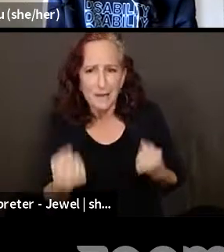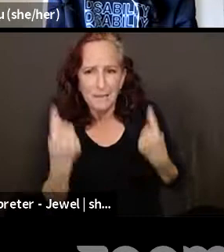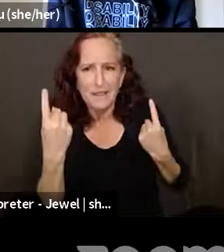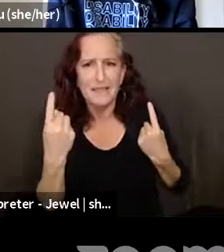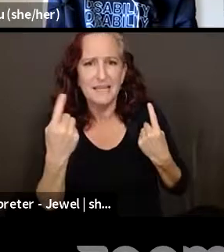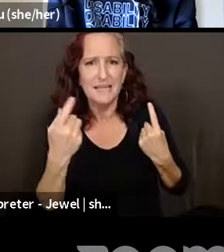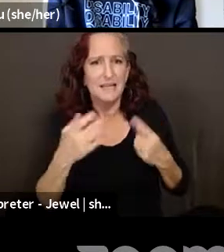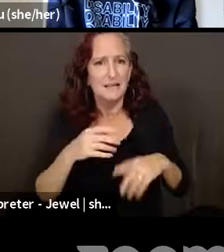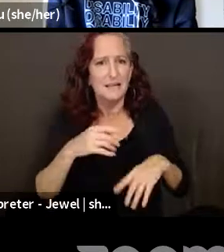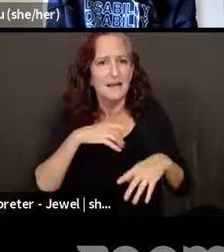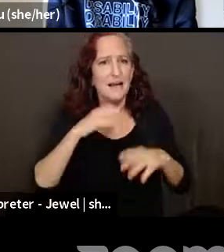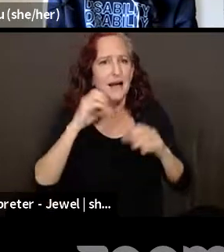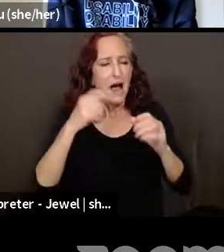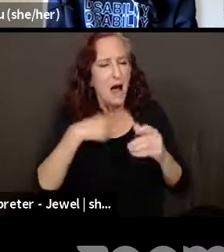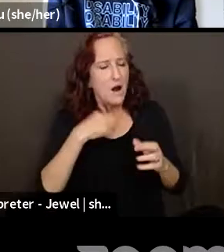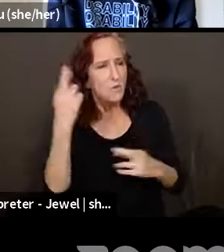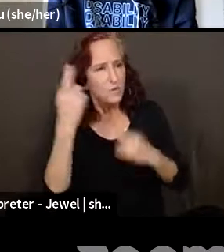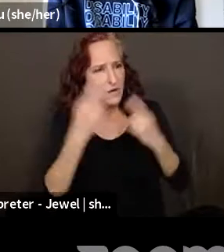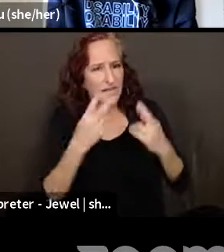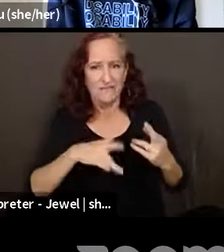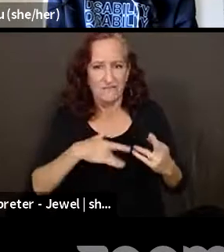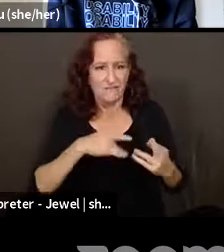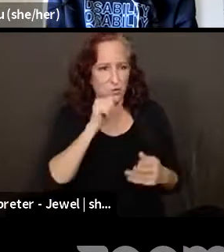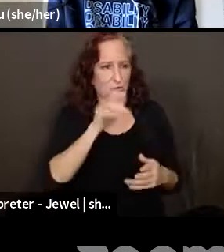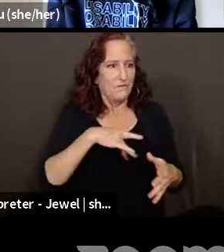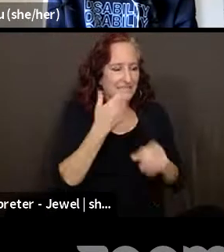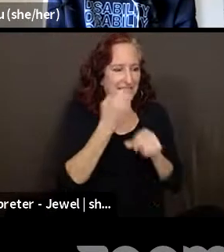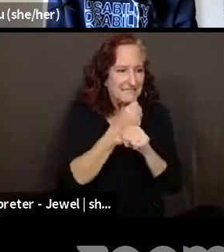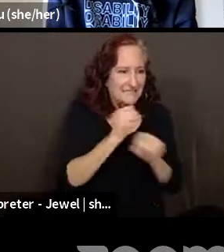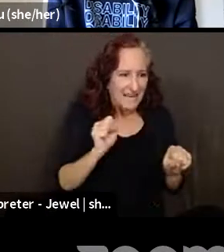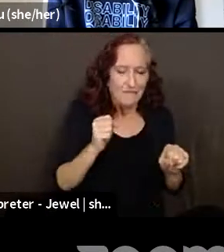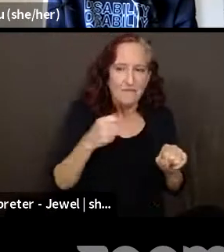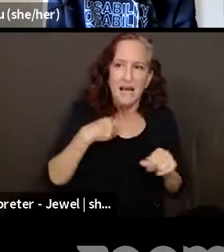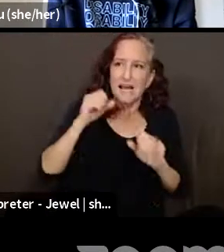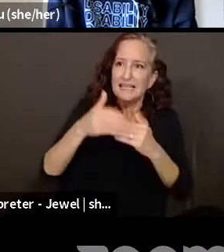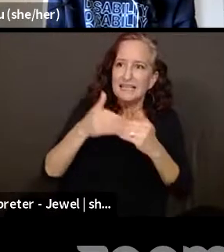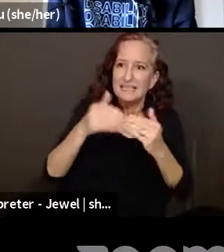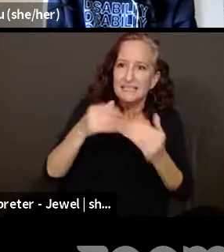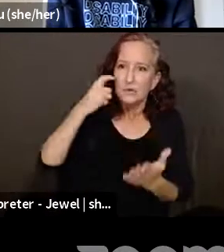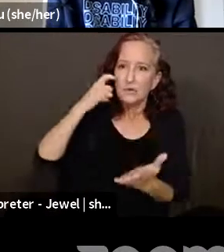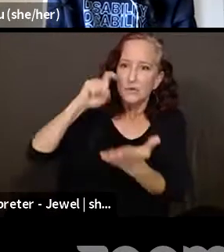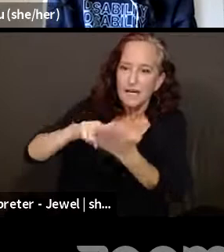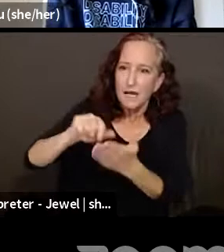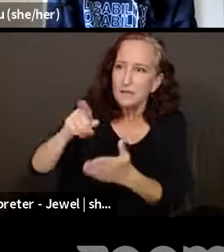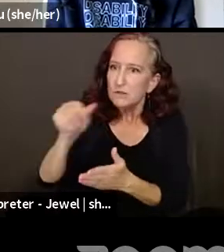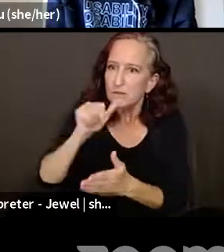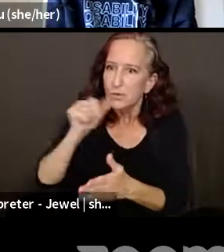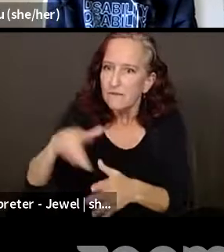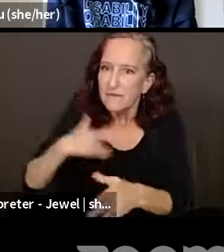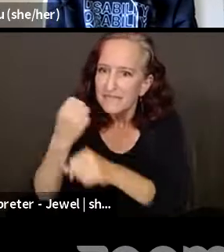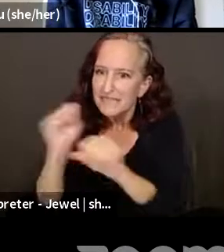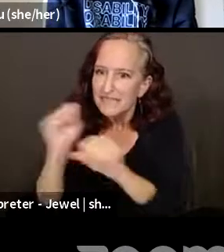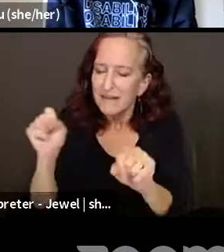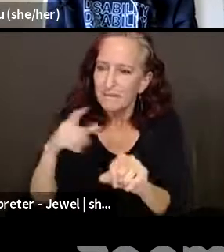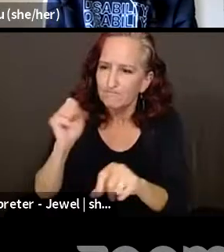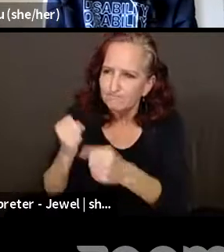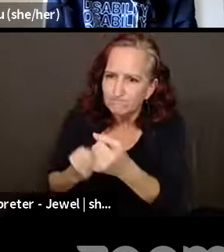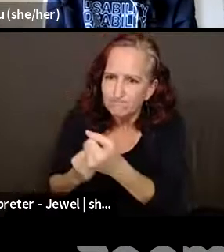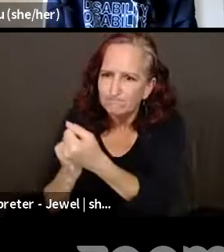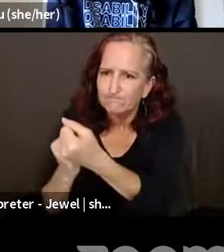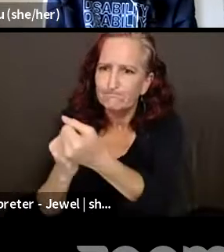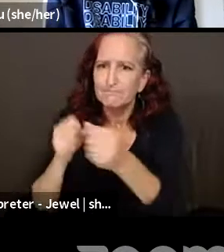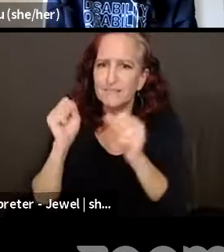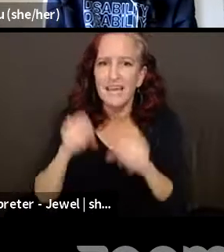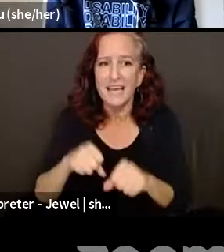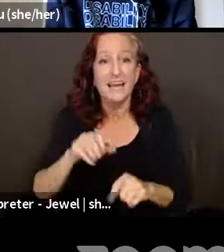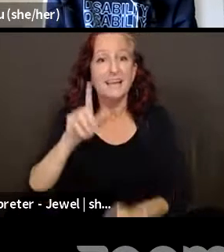feel safe and at ease. And like that, Tiffany, your example of Will I Am is so beautiful. Like, it's a really good example